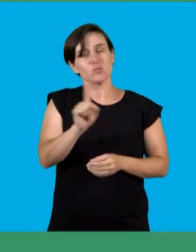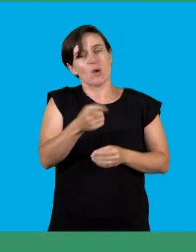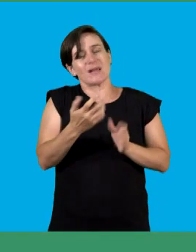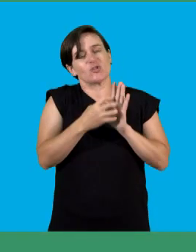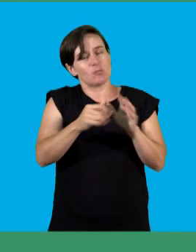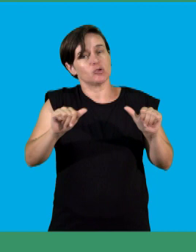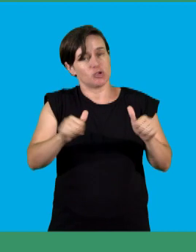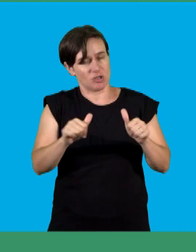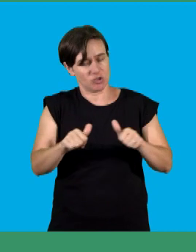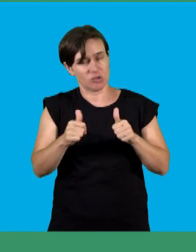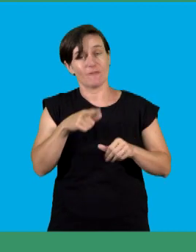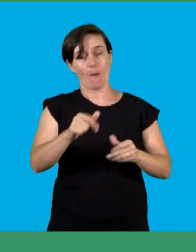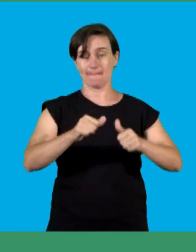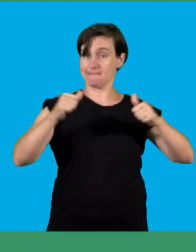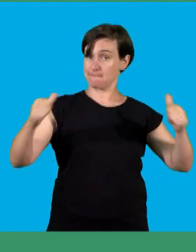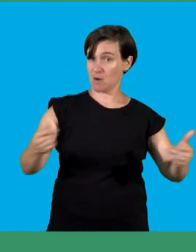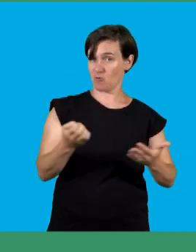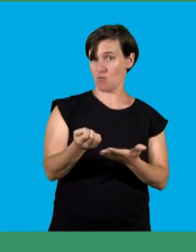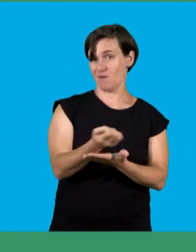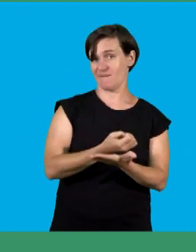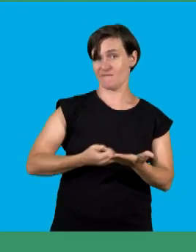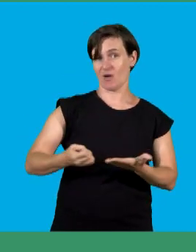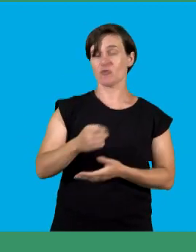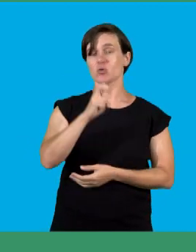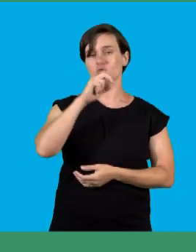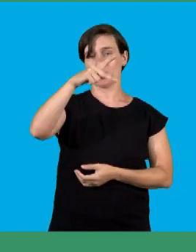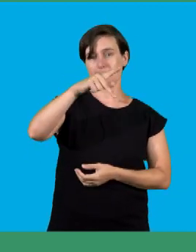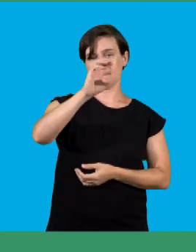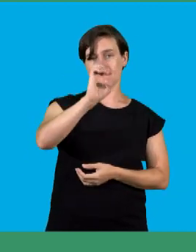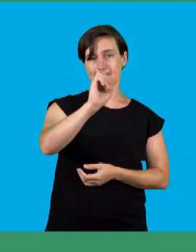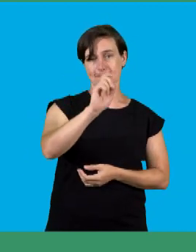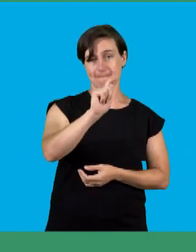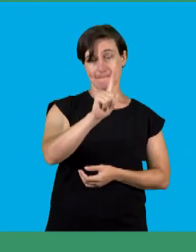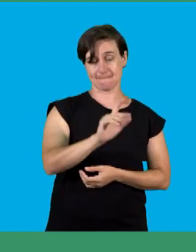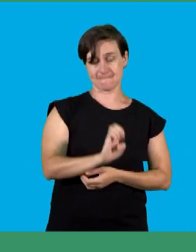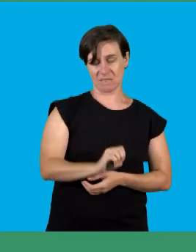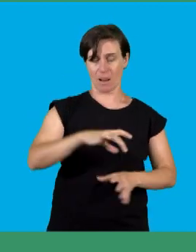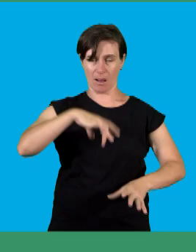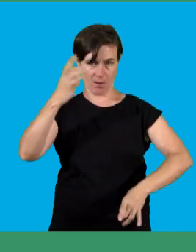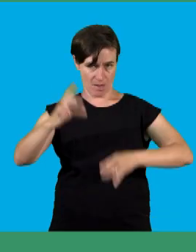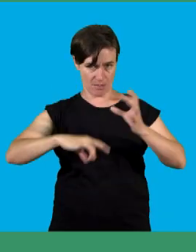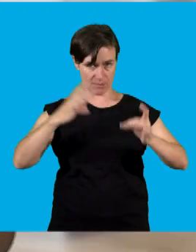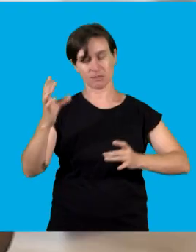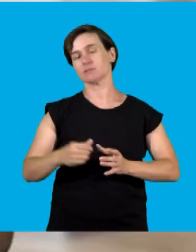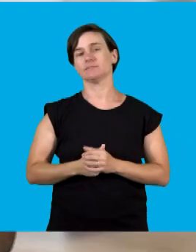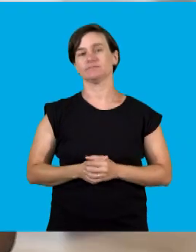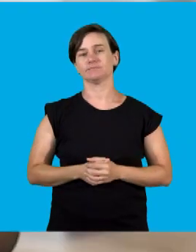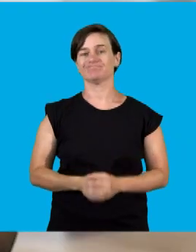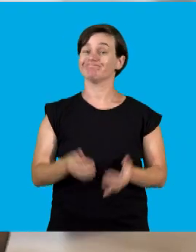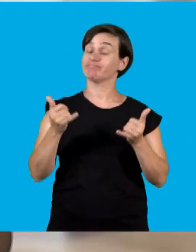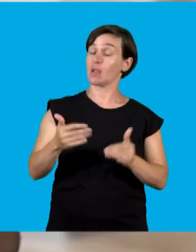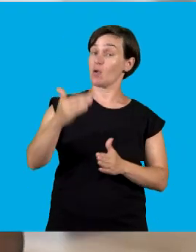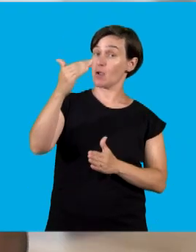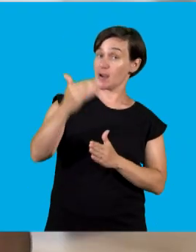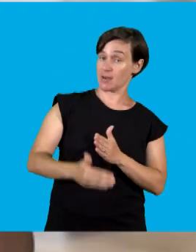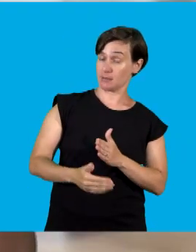challenges of a macro environment using a pestle analysis. All right, so now we've come to the end of the